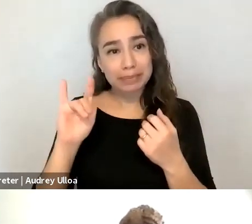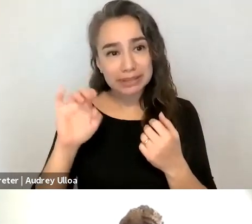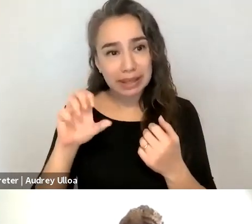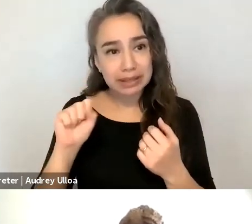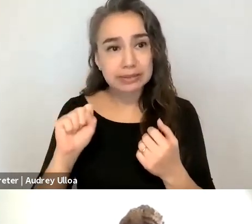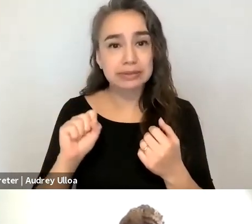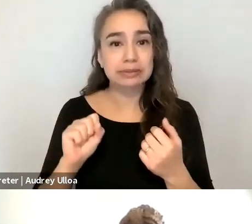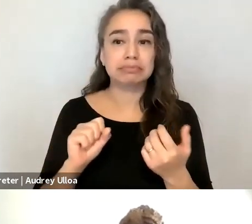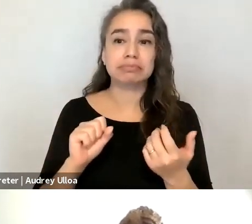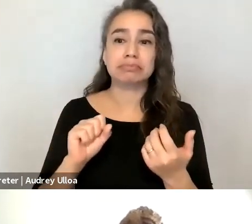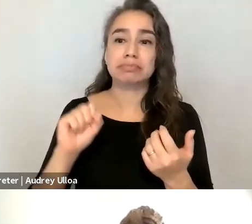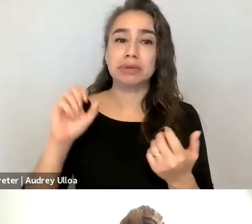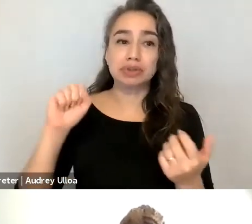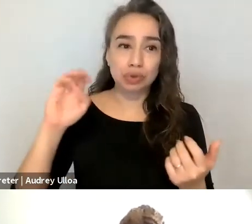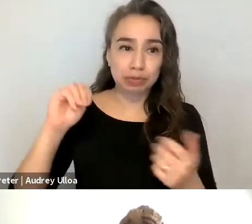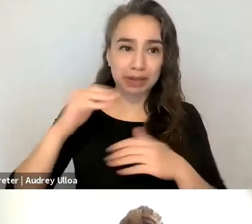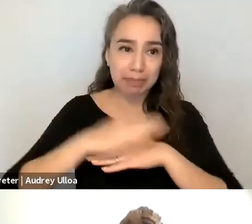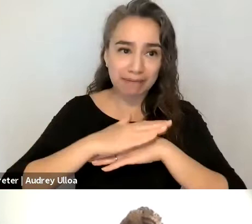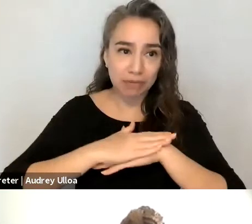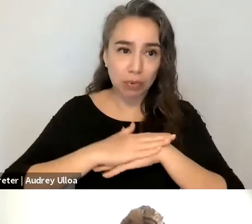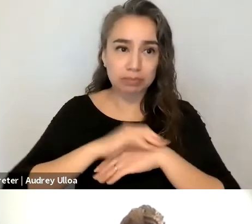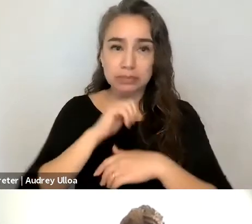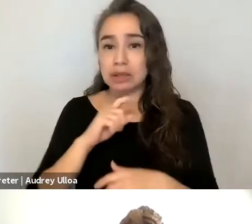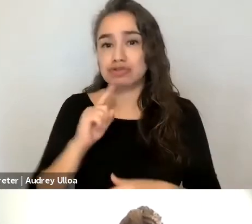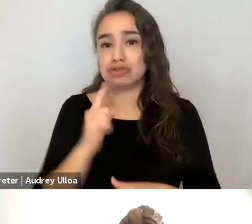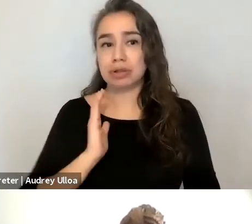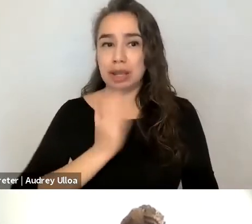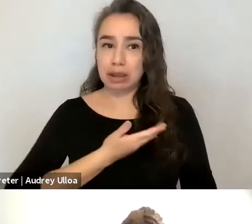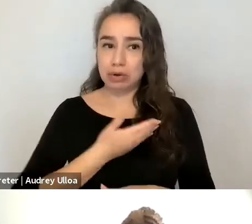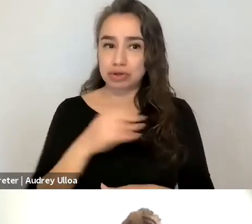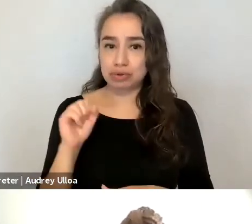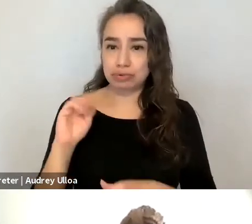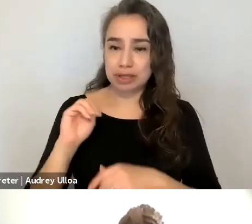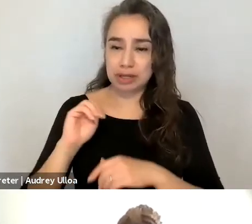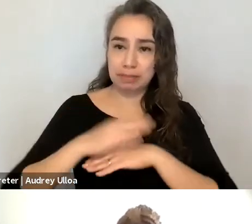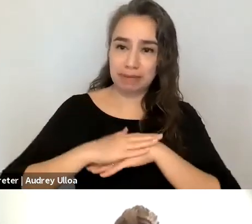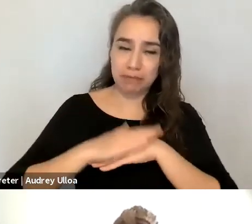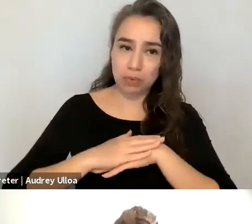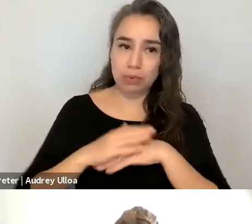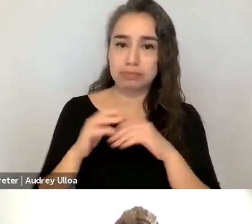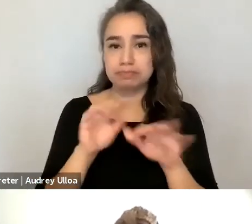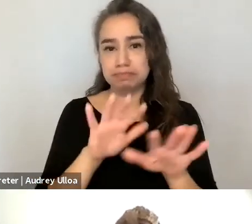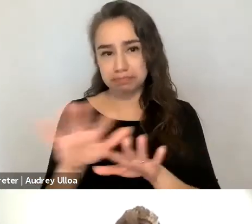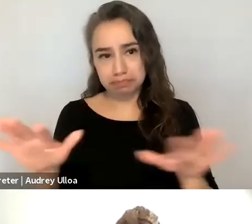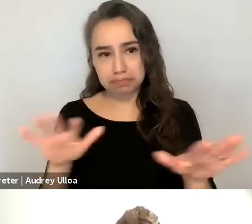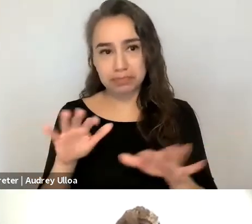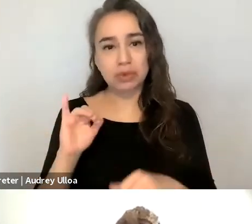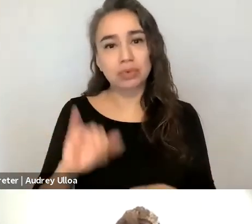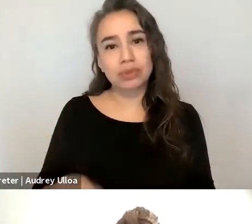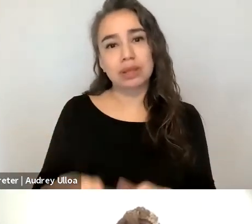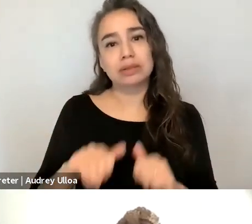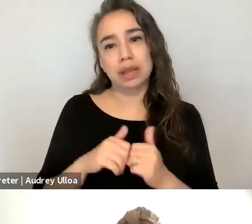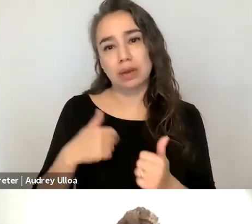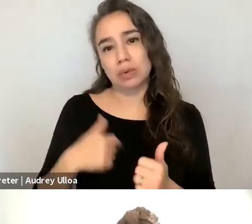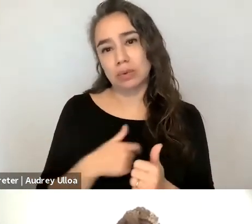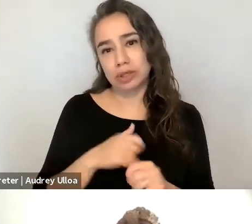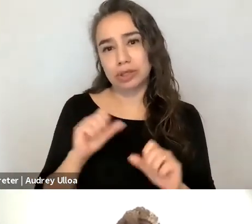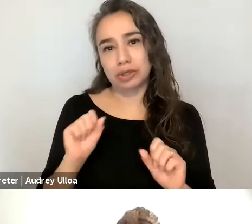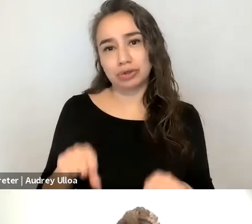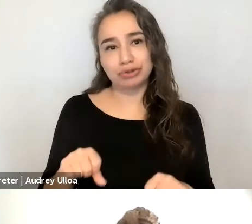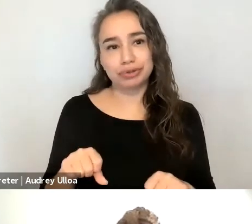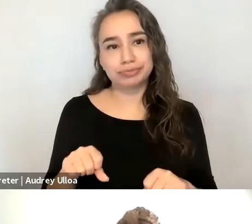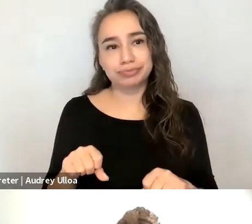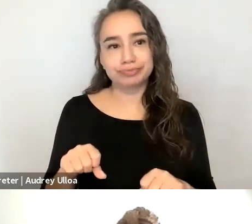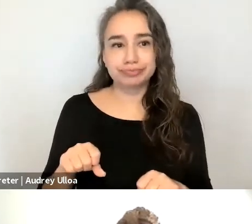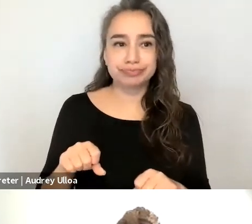and social media platforms. So not just our social media platform was a way that we were able to kind